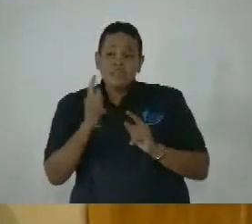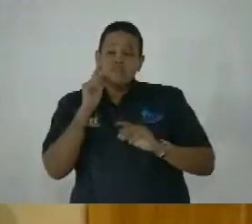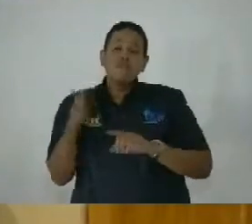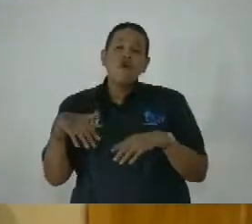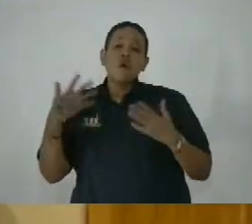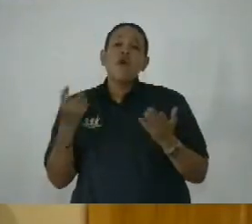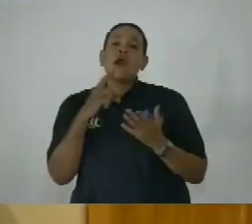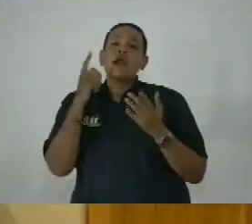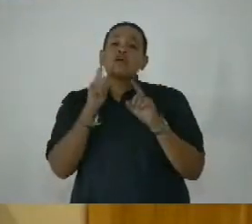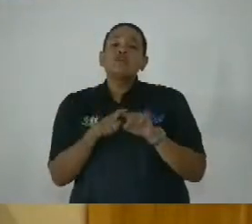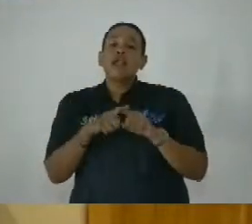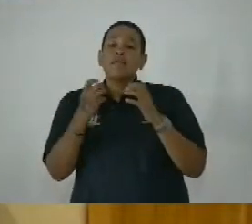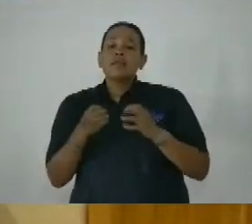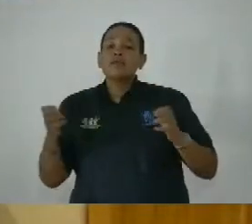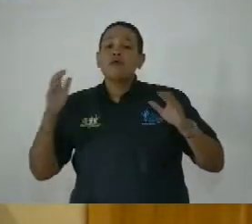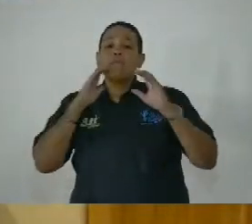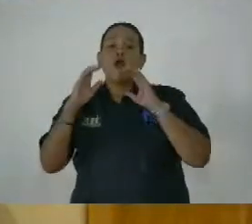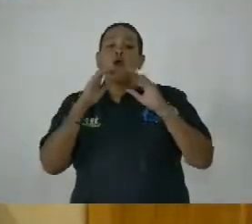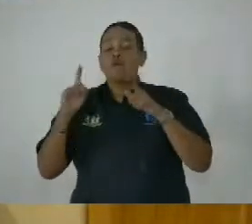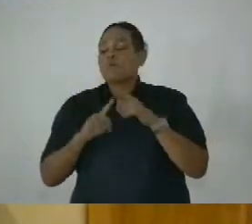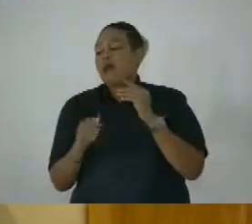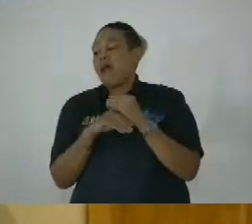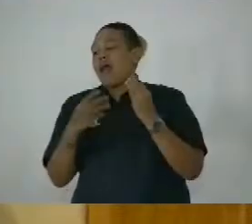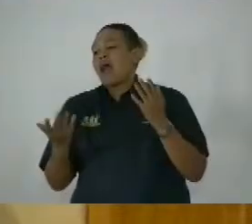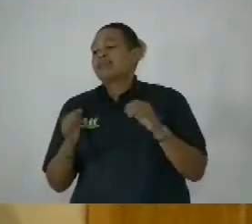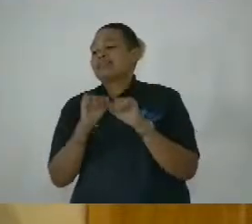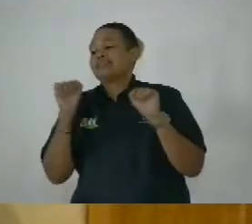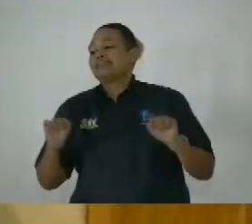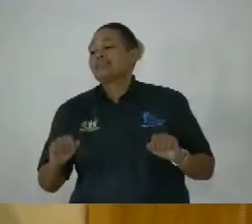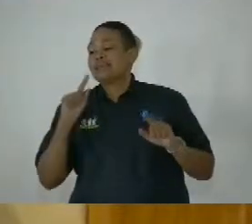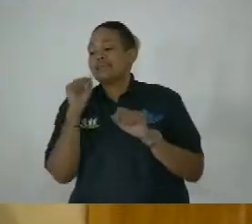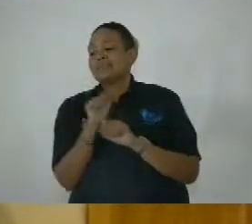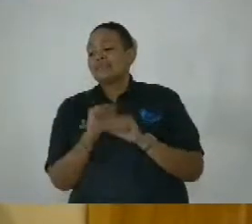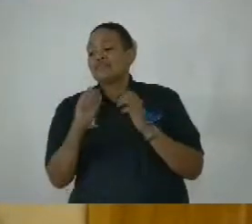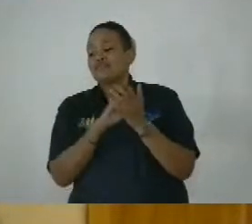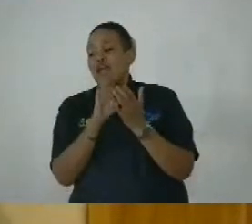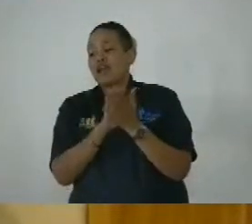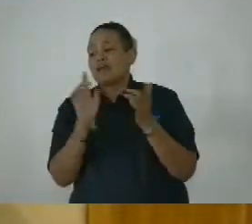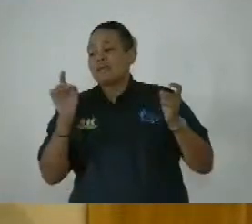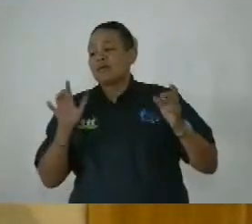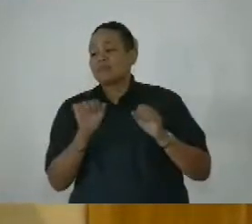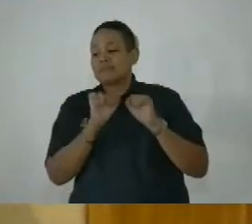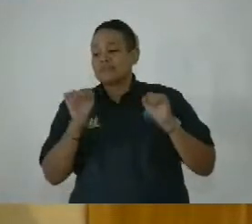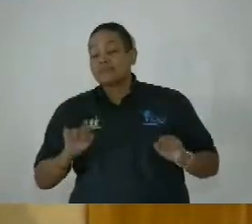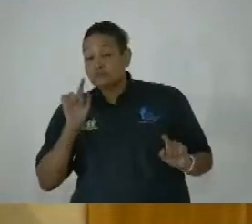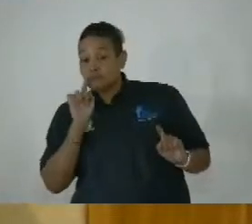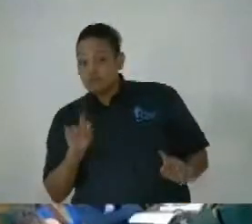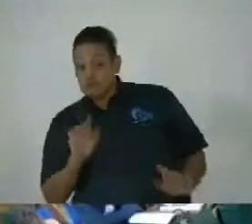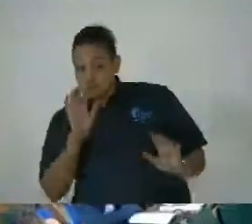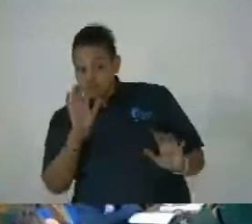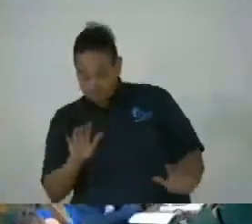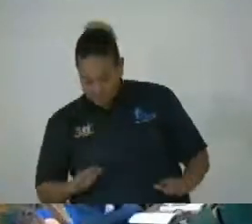with equipment, the communication, and the station record management systems so they can report.